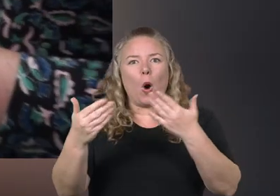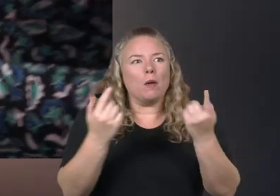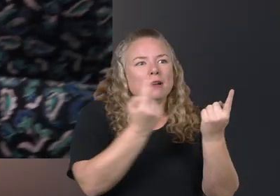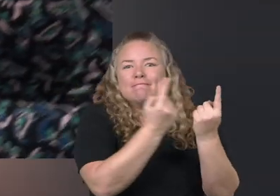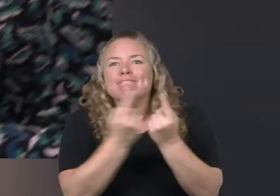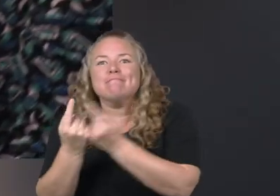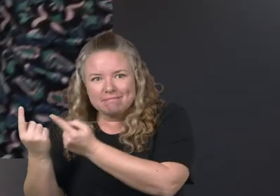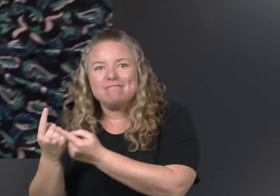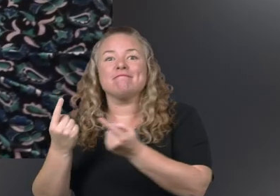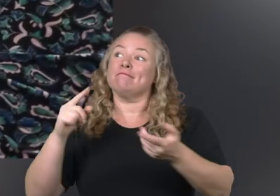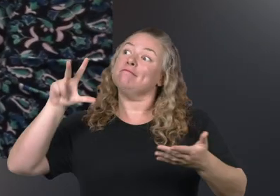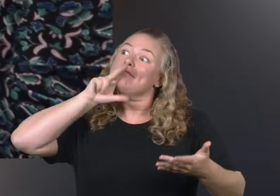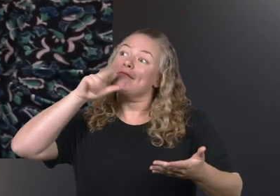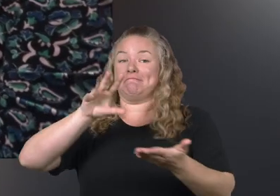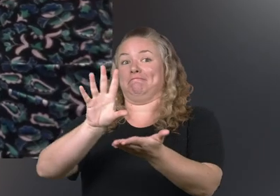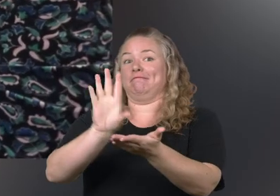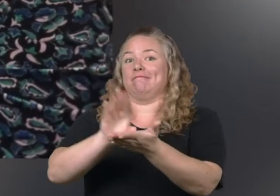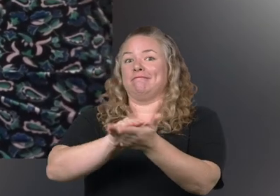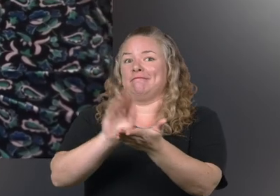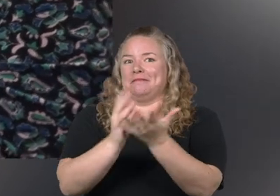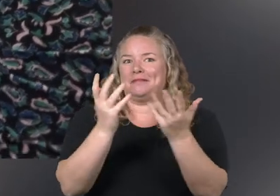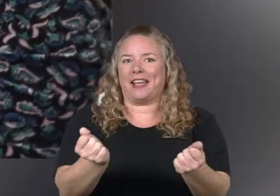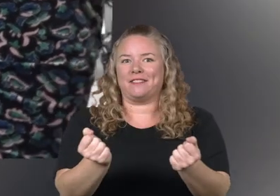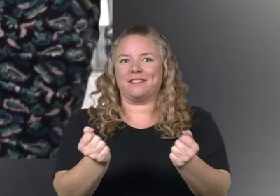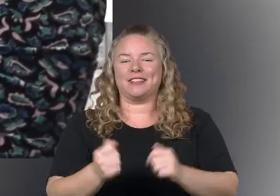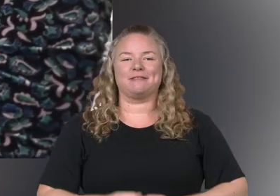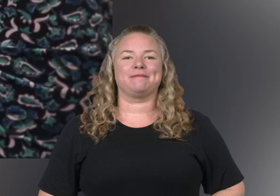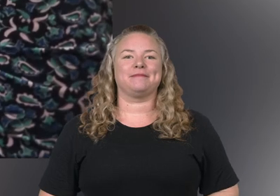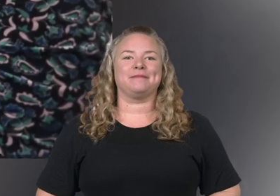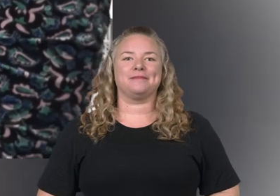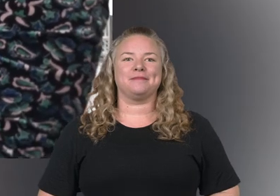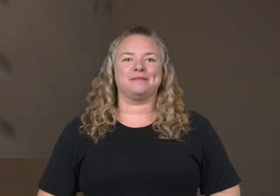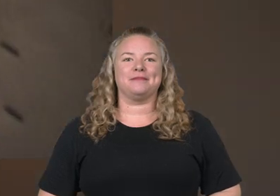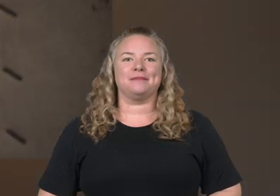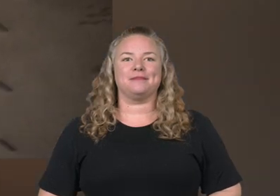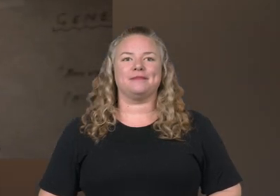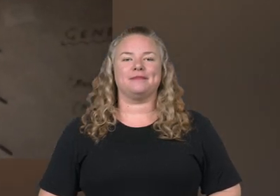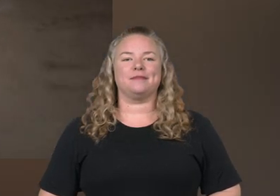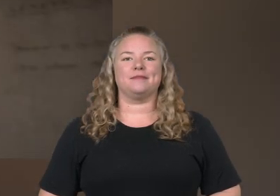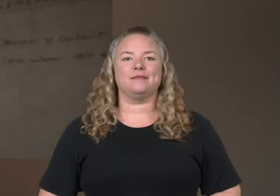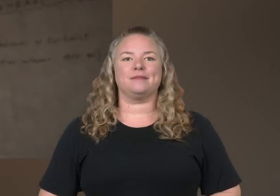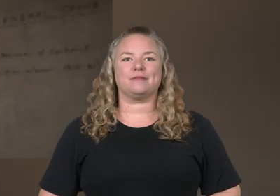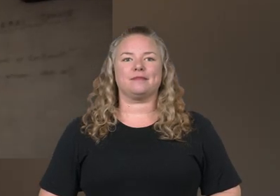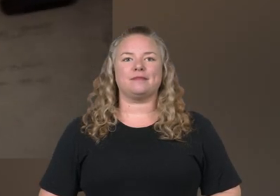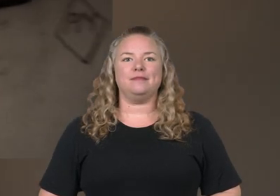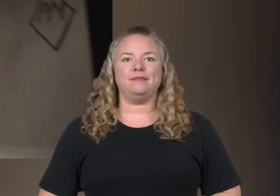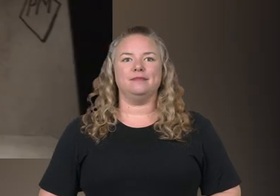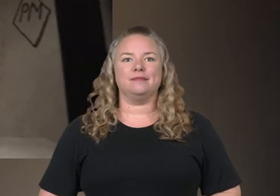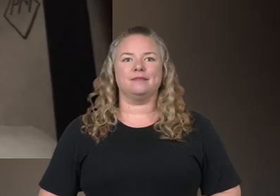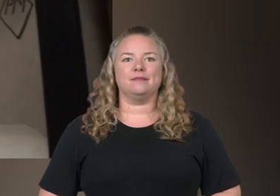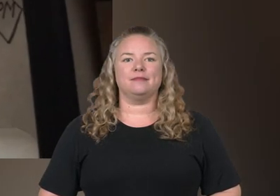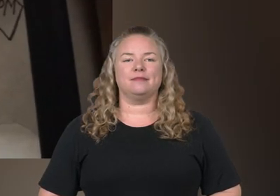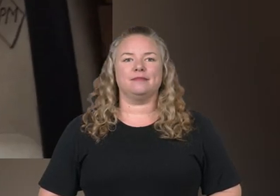of poems, and so this was a CD that was her reading the poem.